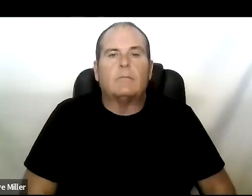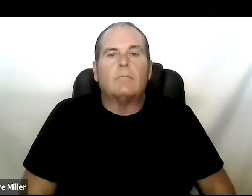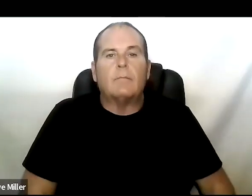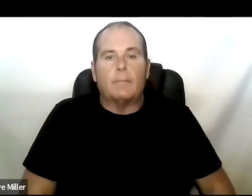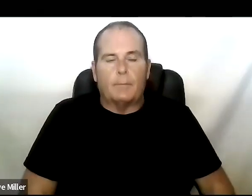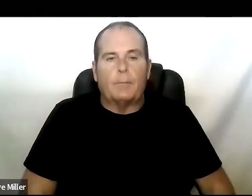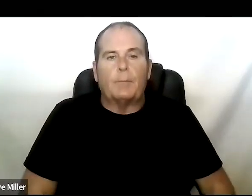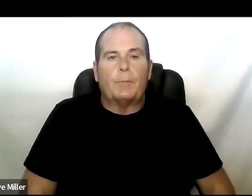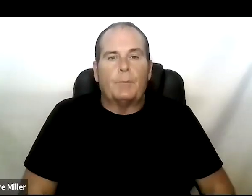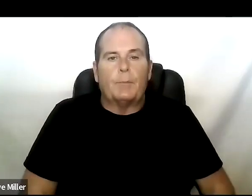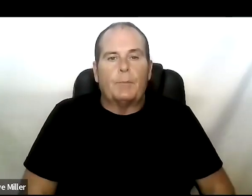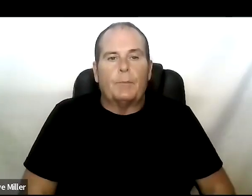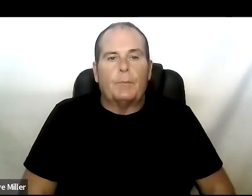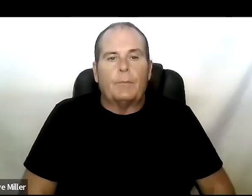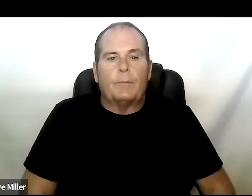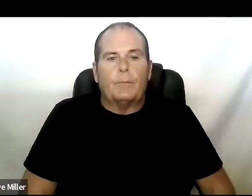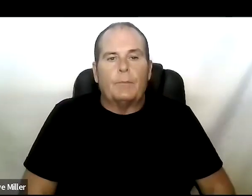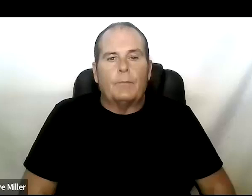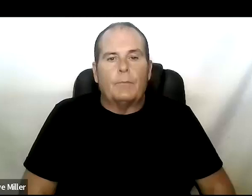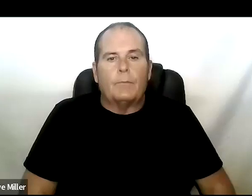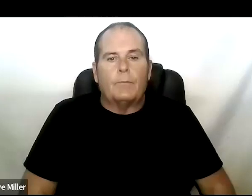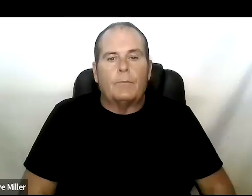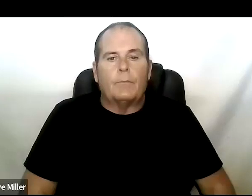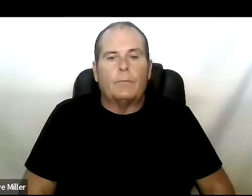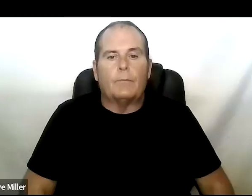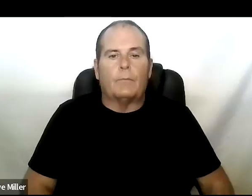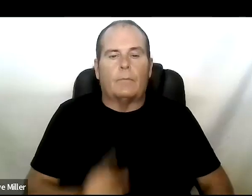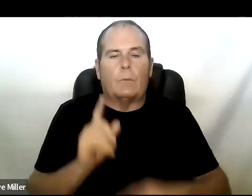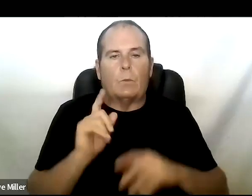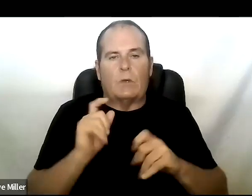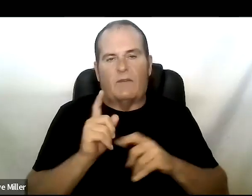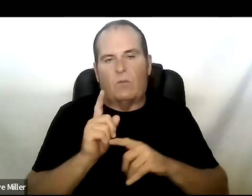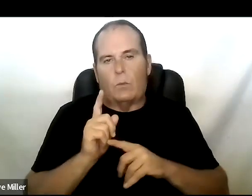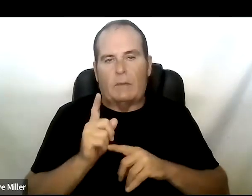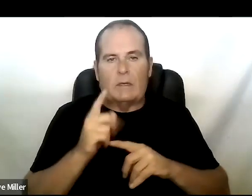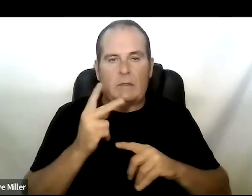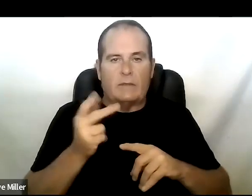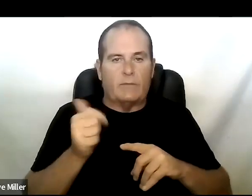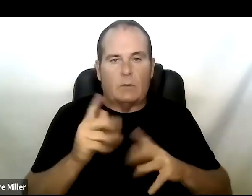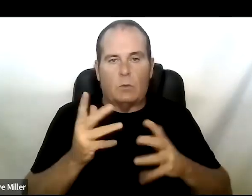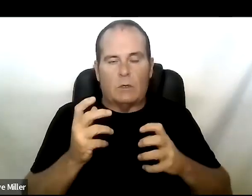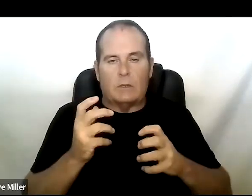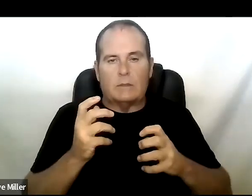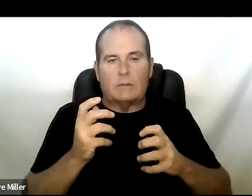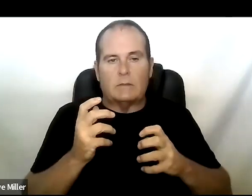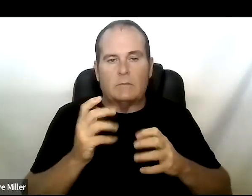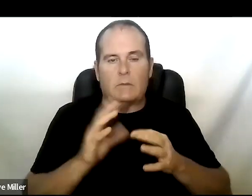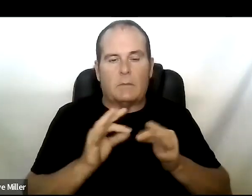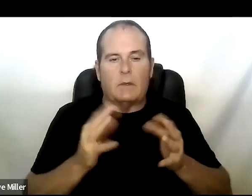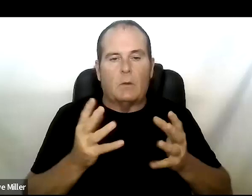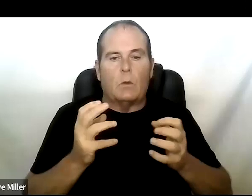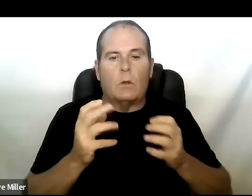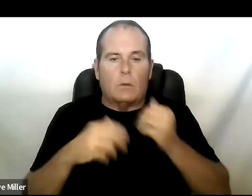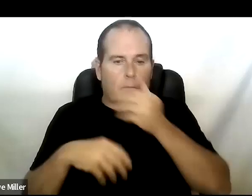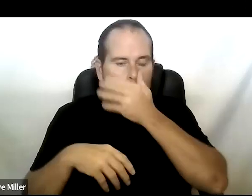Okay. We'll just give a moment in case someone's working on that. Friendly reminder that we are